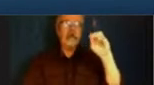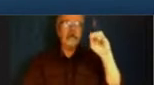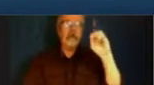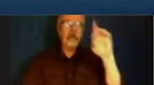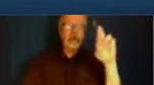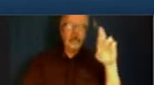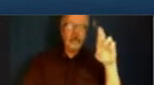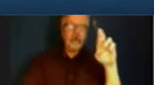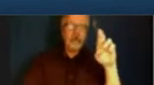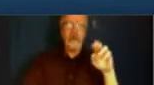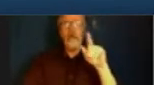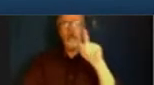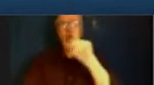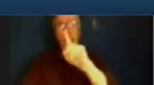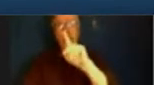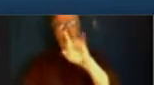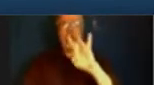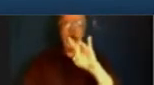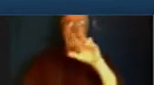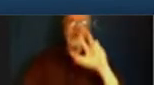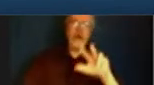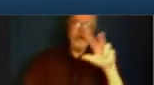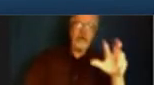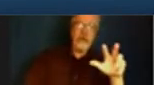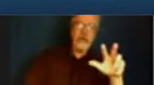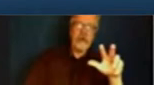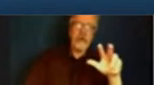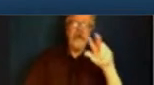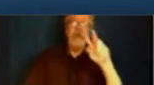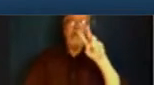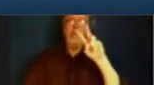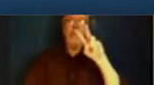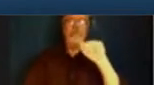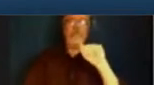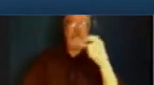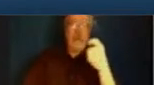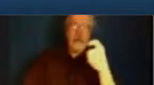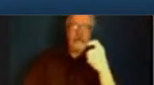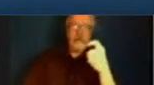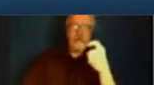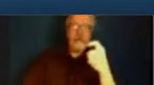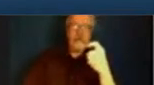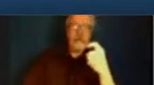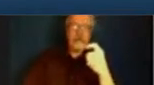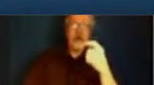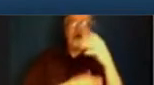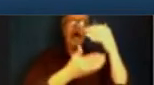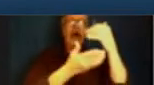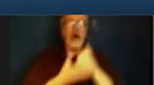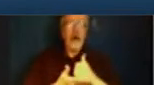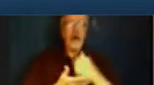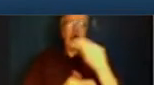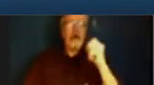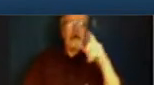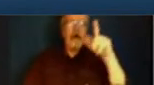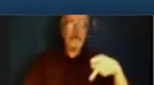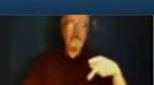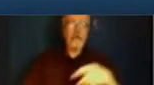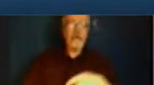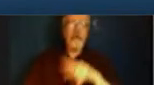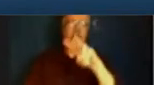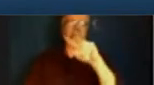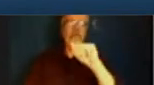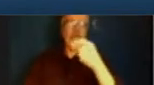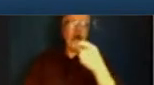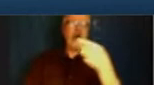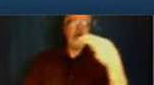1-833-VAX-HELP. On top of these efforts, we will also be adding another high throughput site. That'll be in